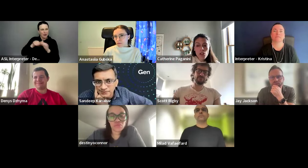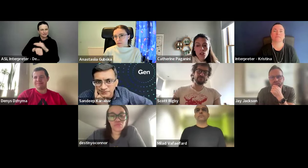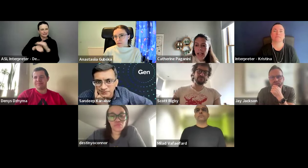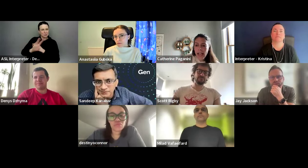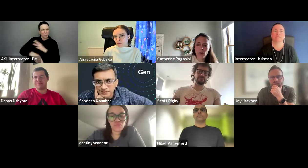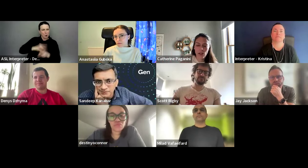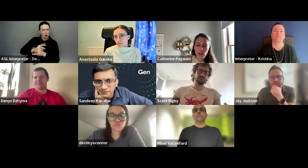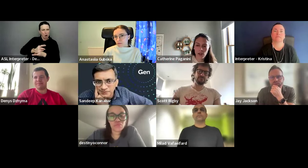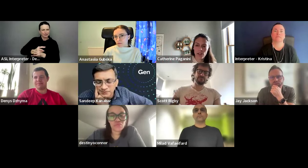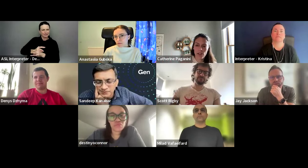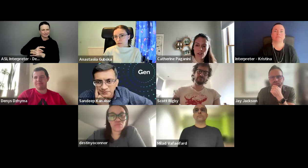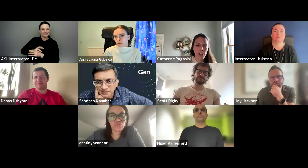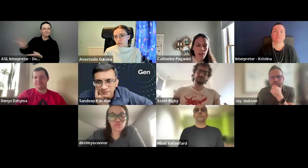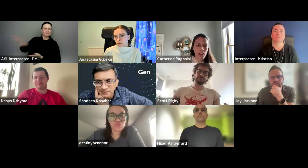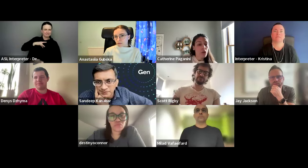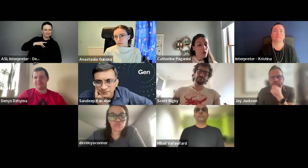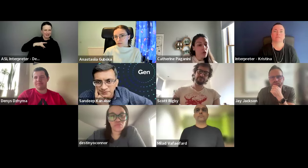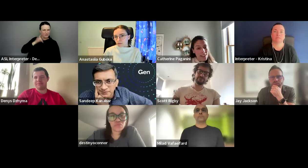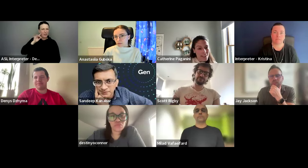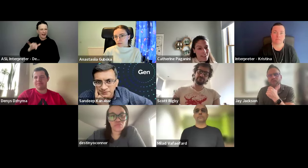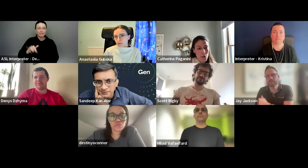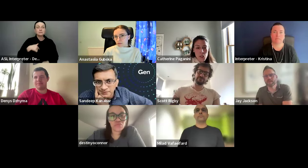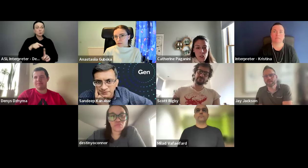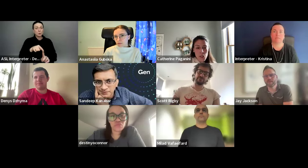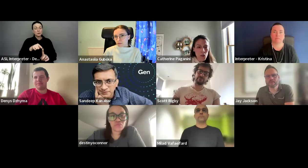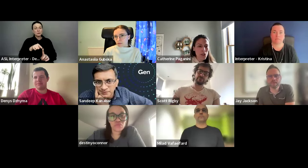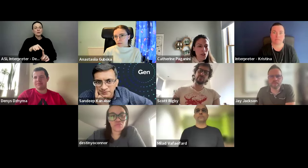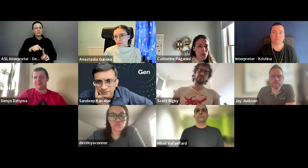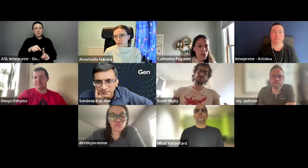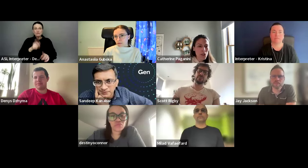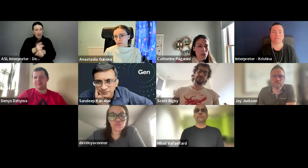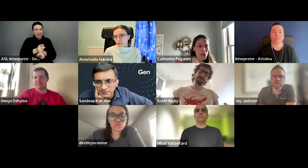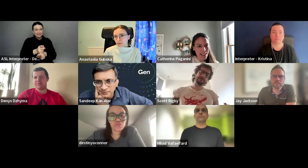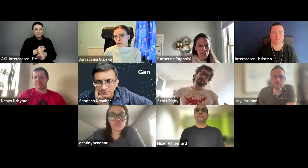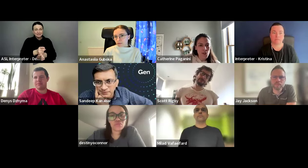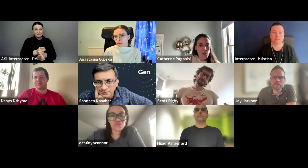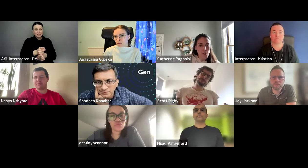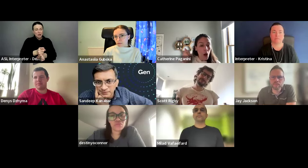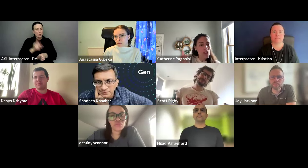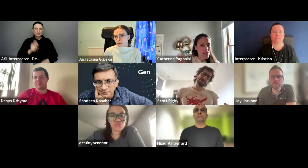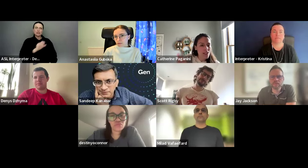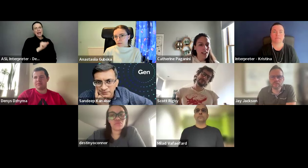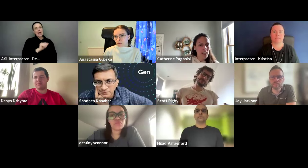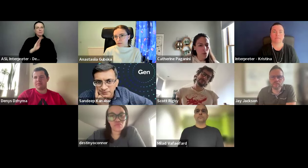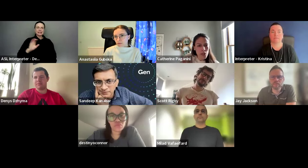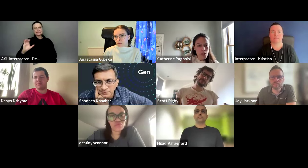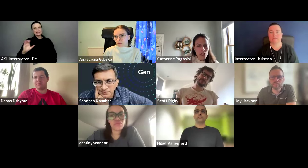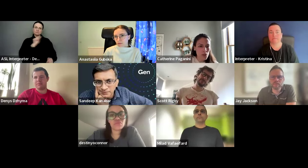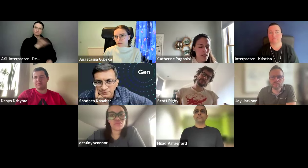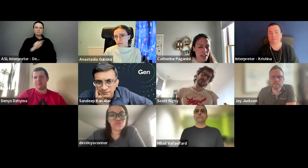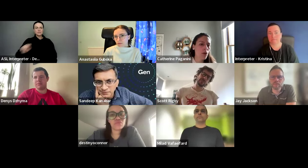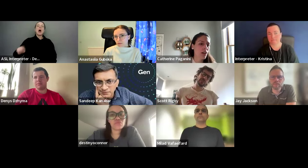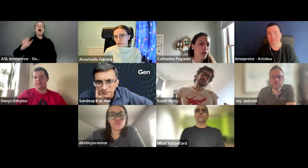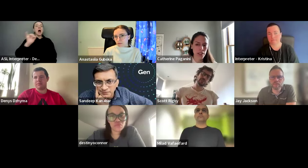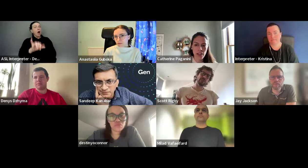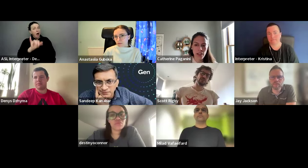right? So the desired outcome is, right, we should do ABC, right? Like, they should say, like, oh, this is a